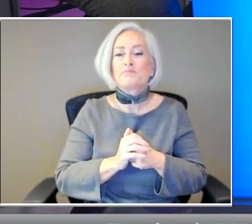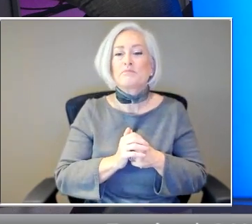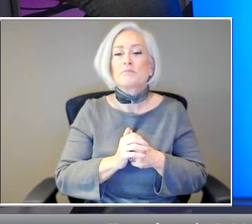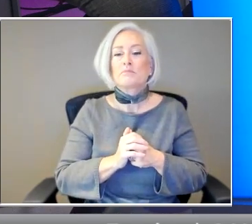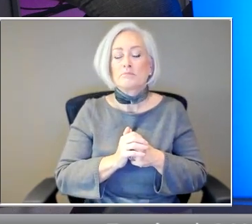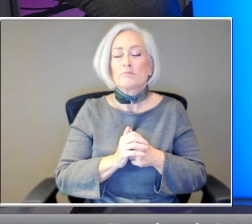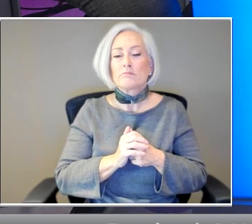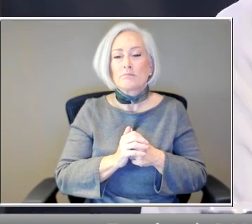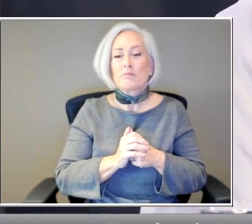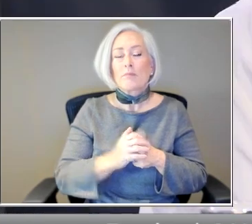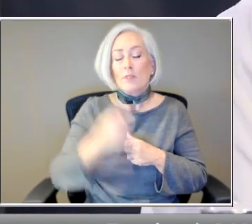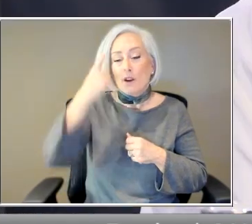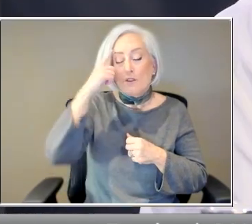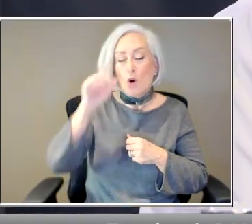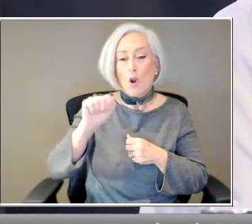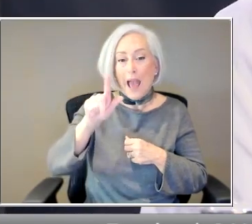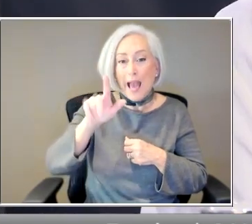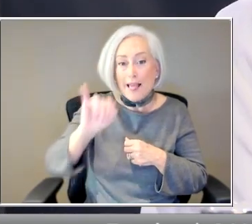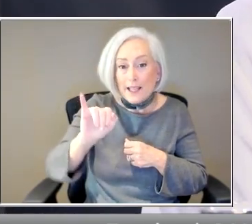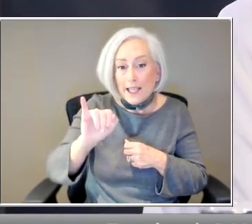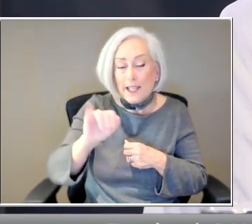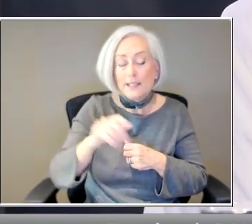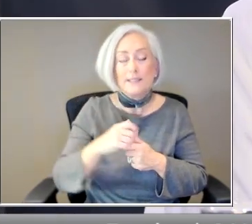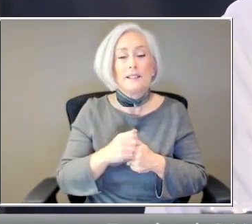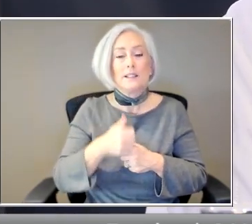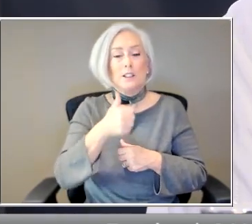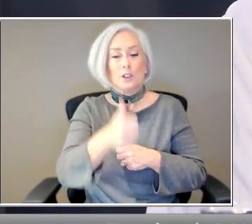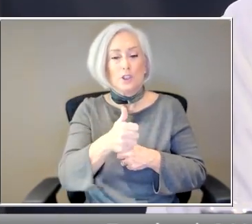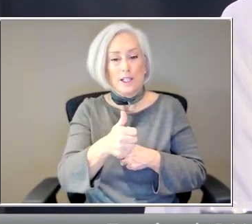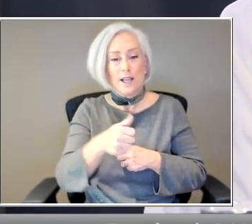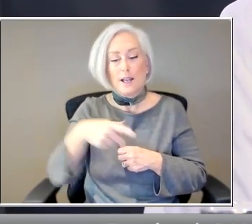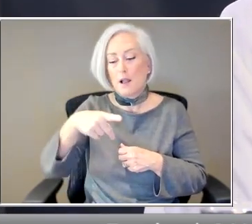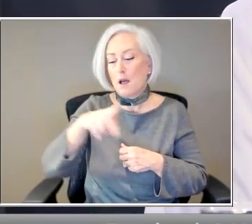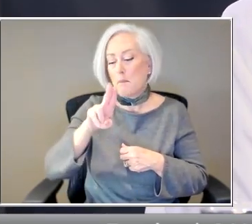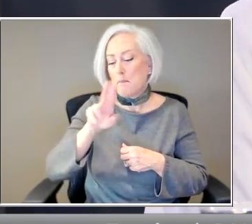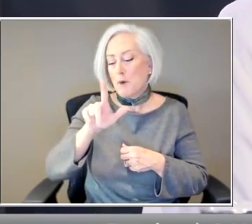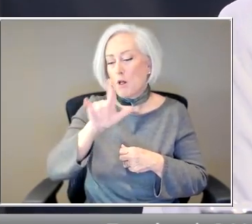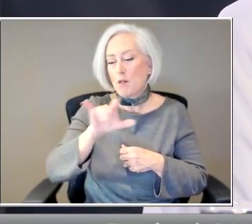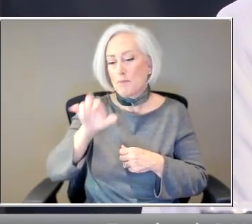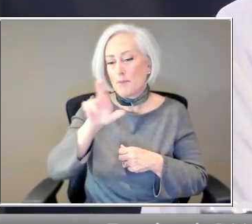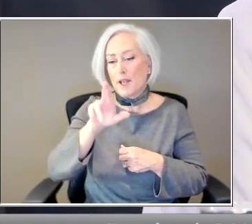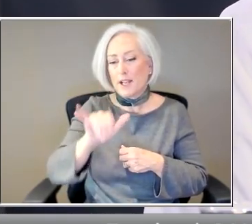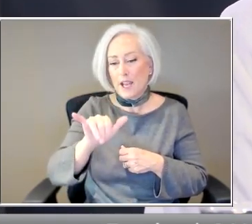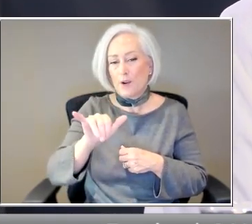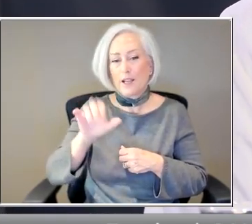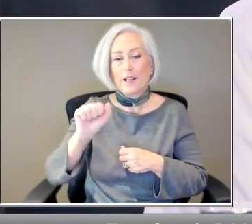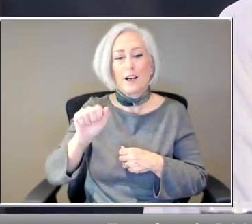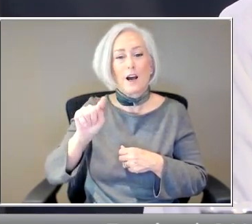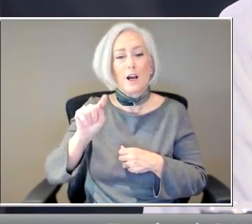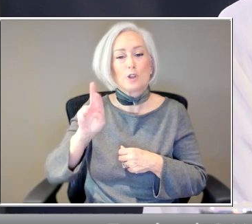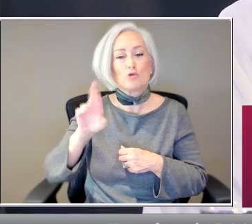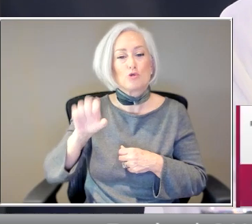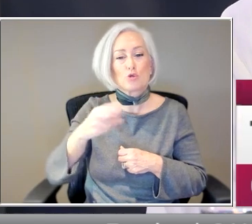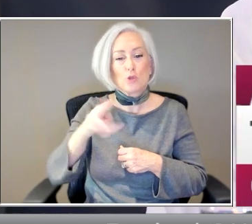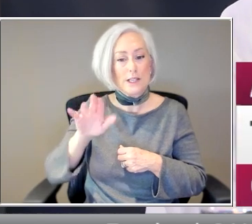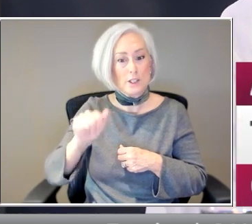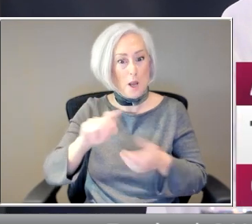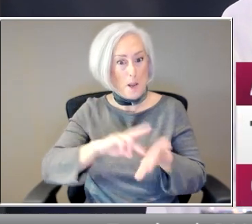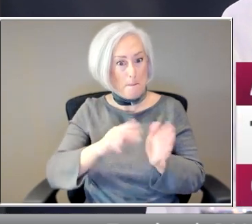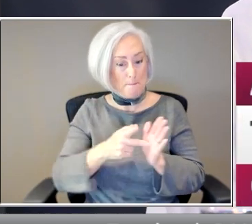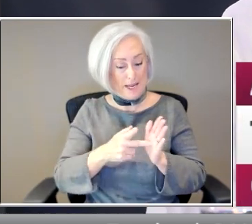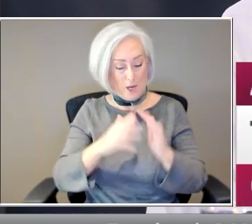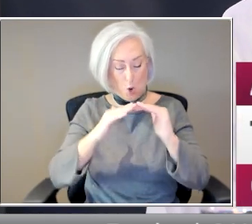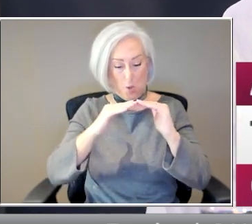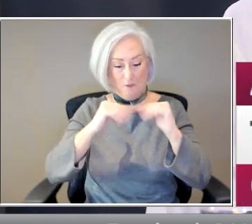for Allie in particular, she had pulmonary atresia. You know, missing a valve is a big deal. You don't have the valve that allows blood to go